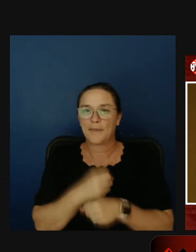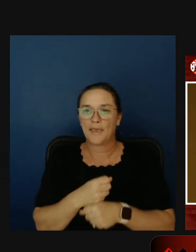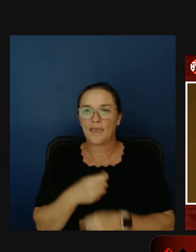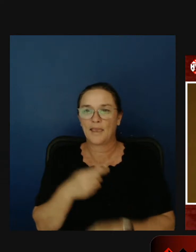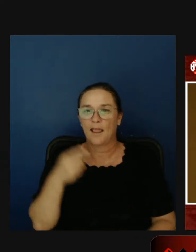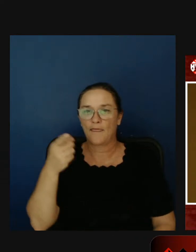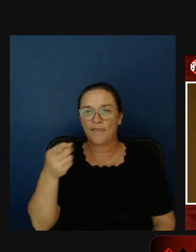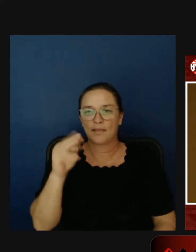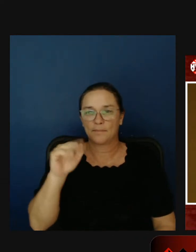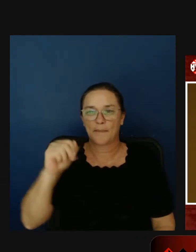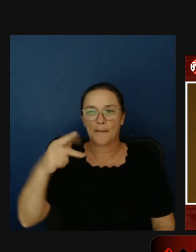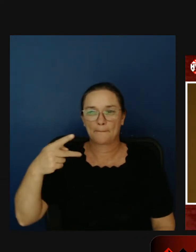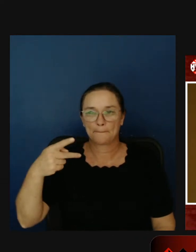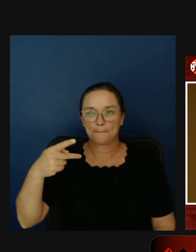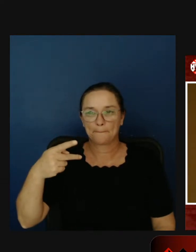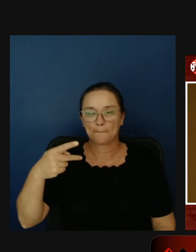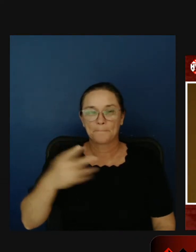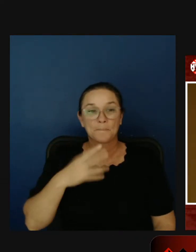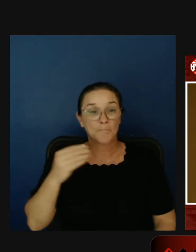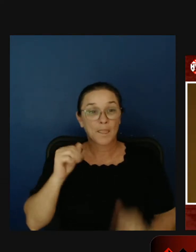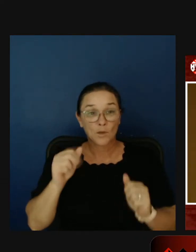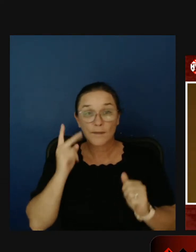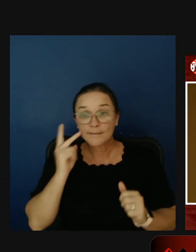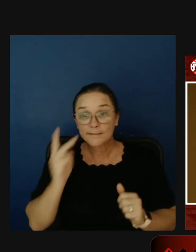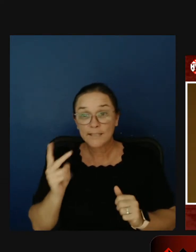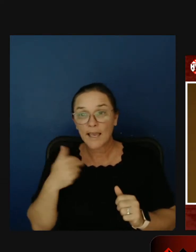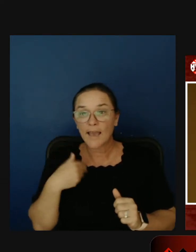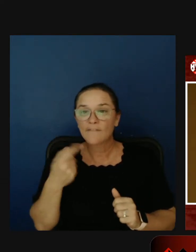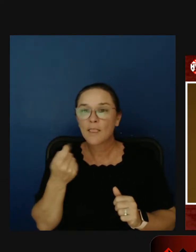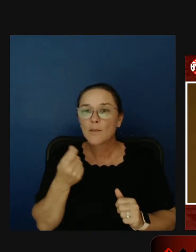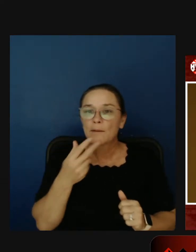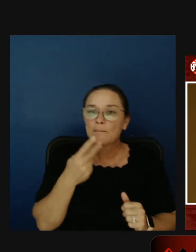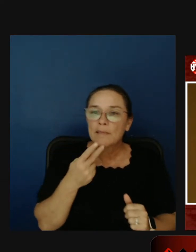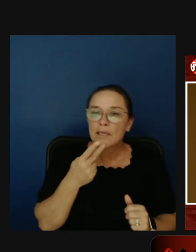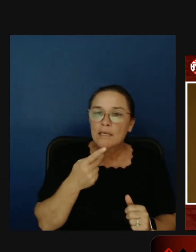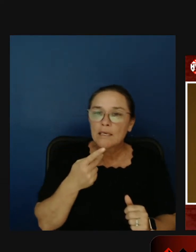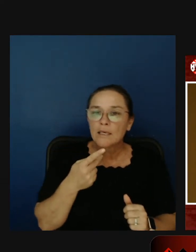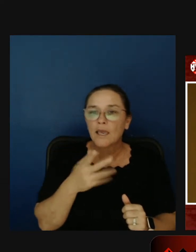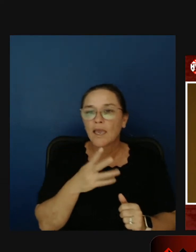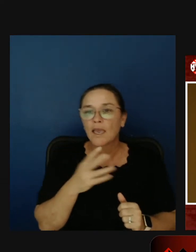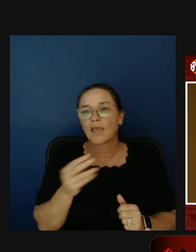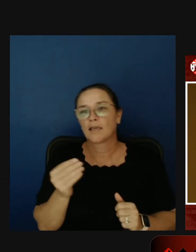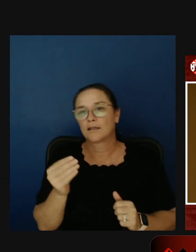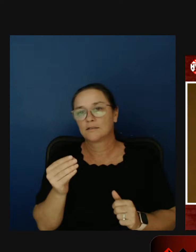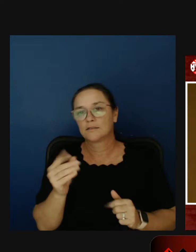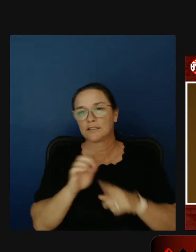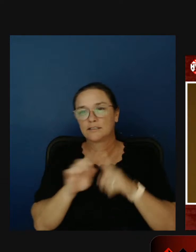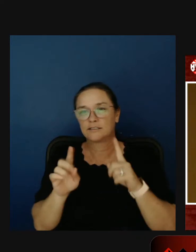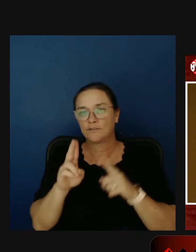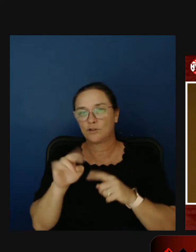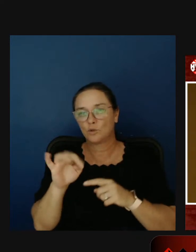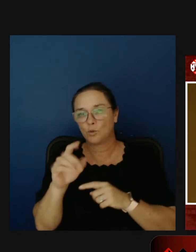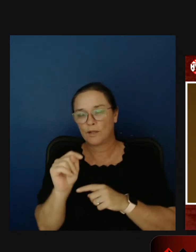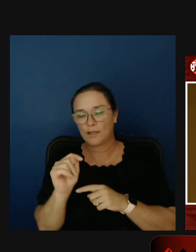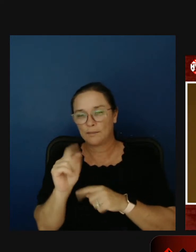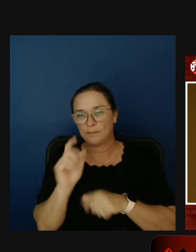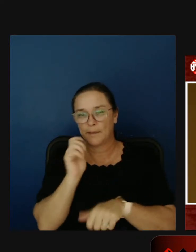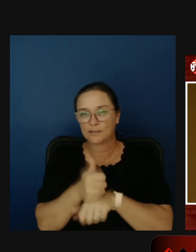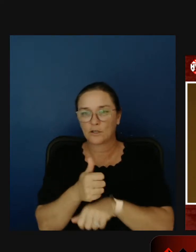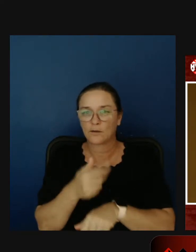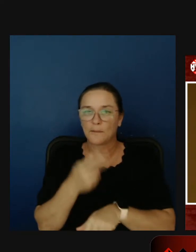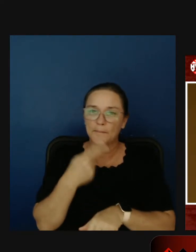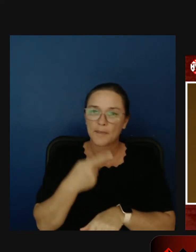this map. And you can see it's kind of got some pinkish colors to it and different units based on,